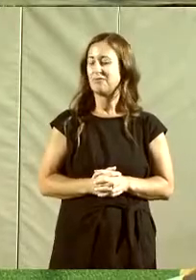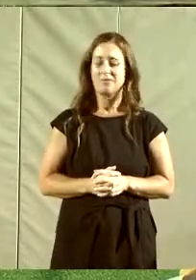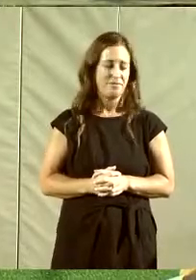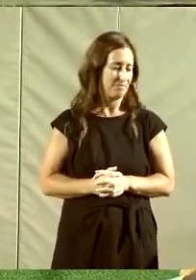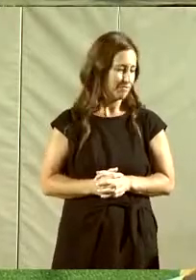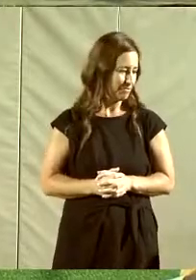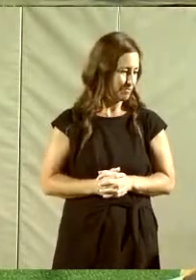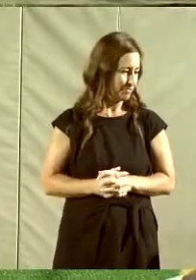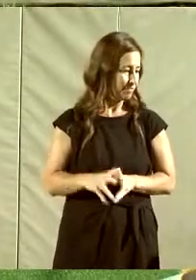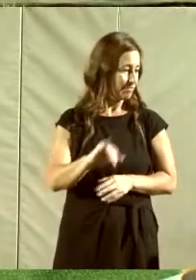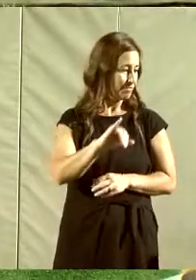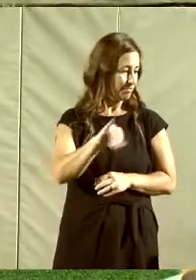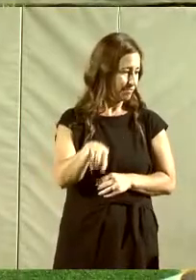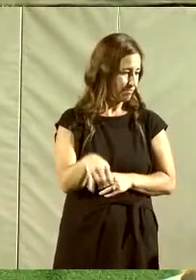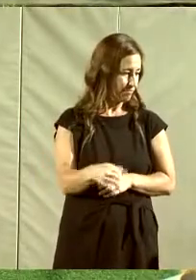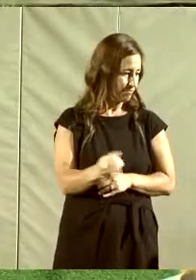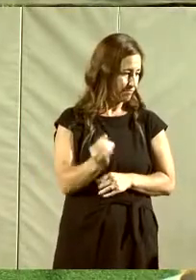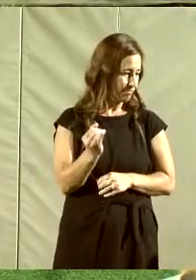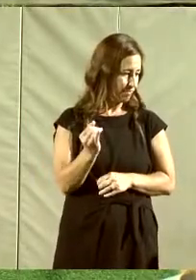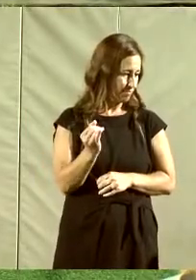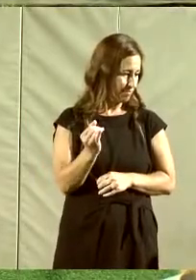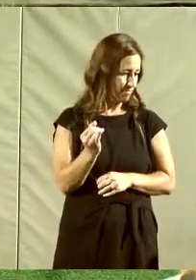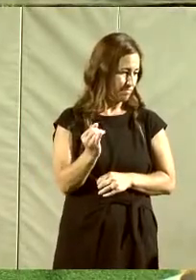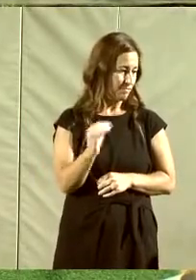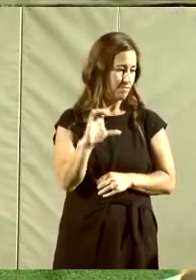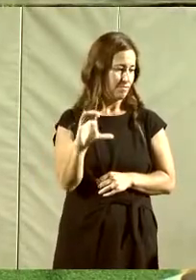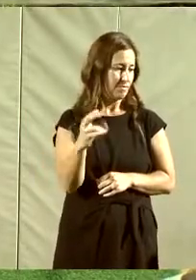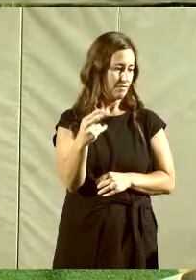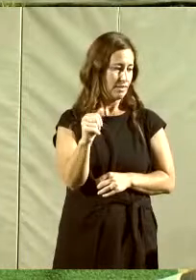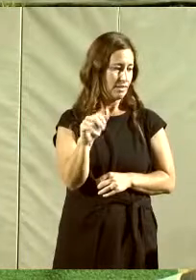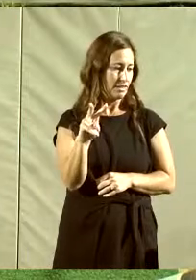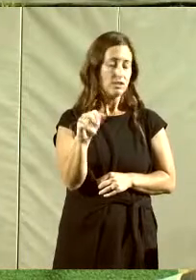Jose Christopher Chavarria.